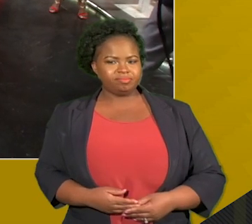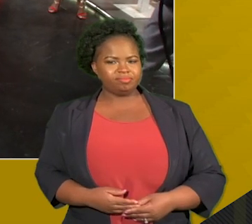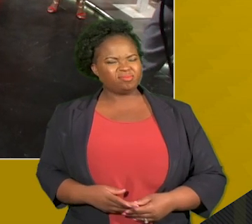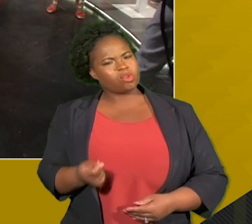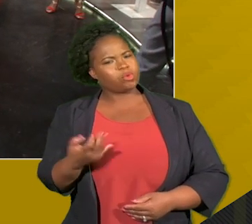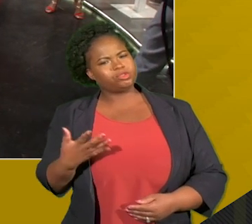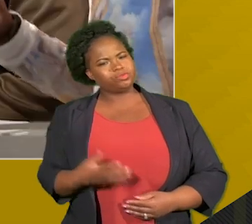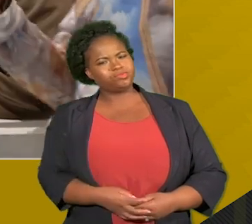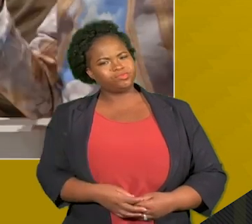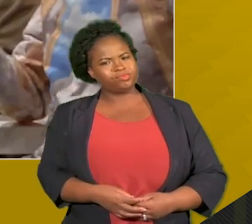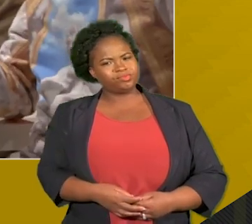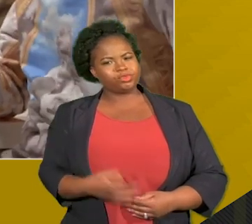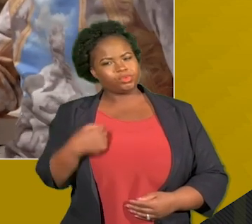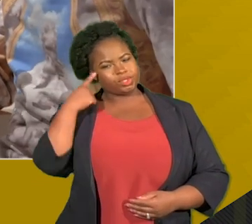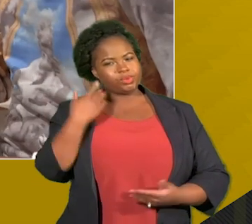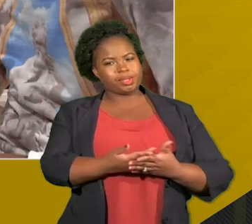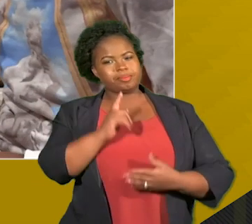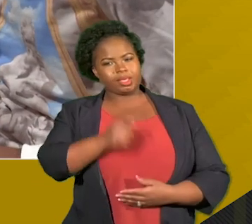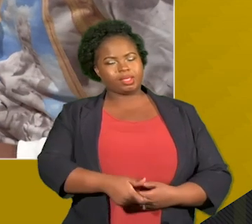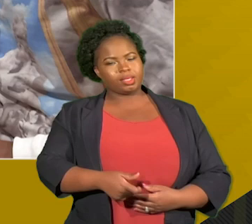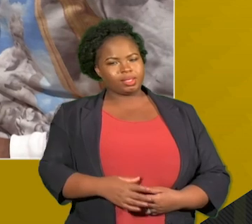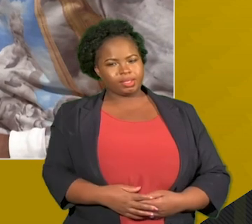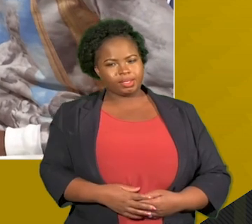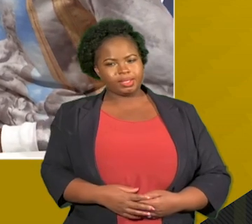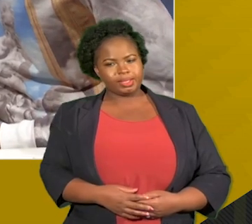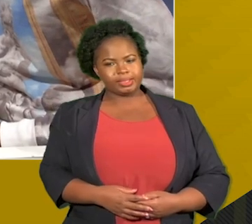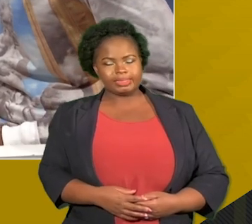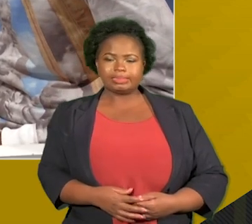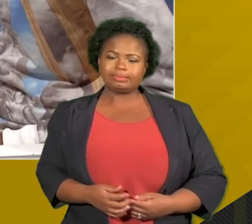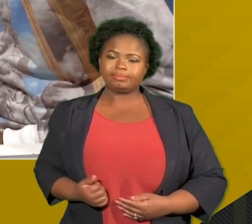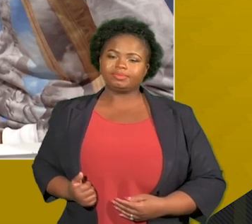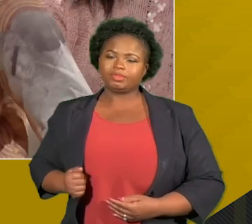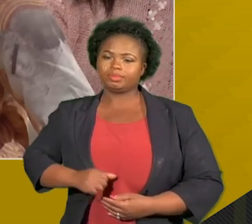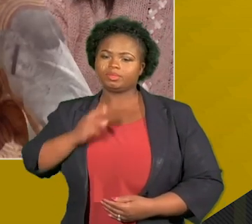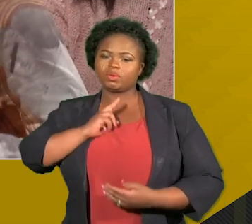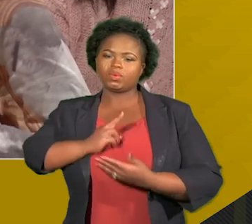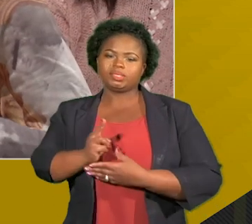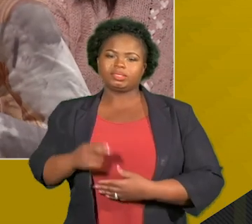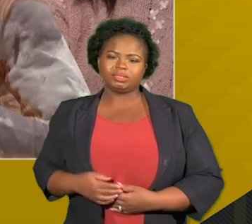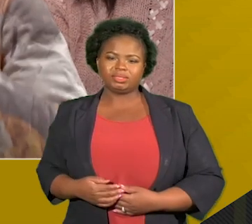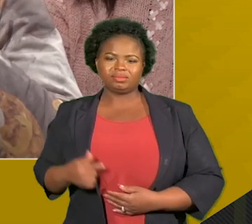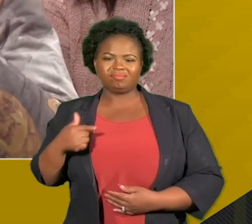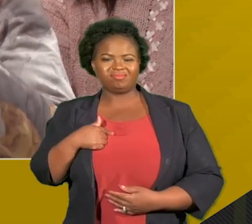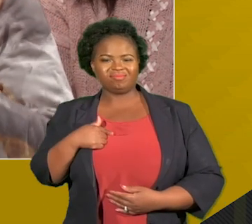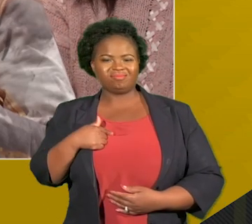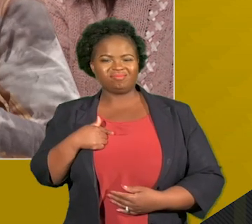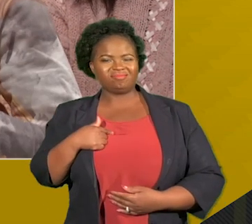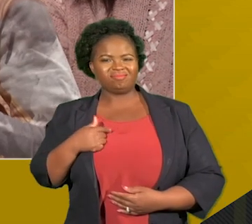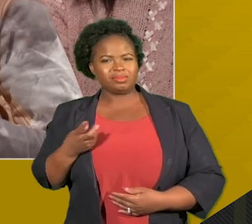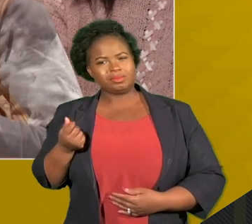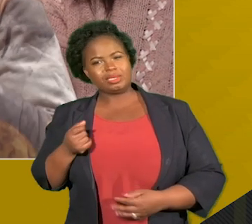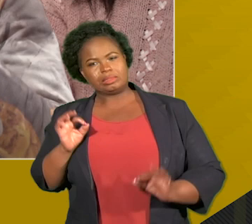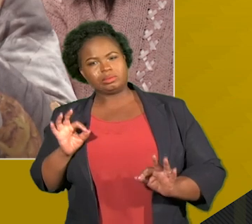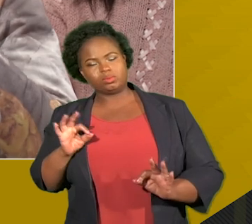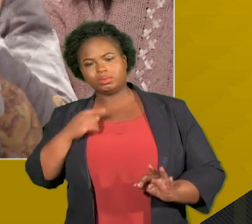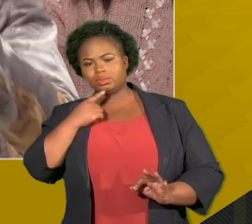how much were you willing to pay? Up to how much? Well, to be honest with you, I don't really have a certain price where I could